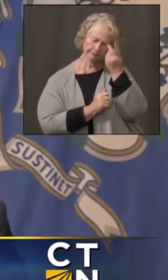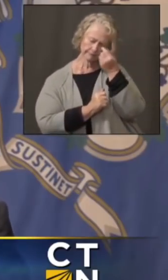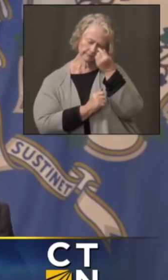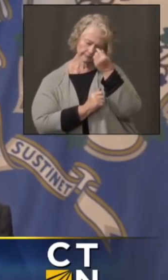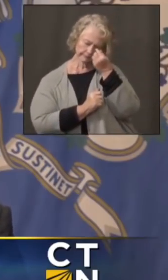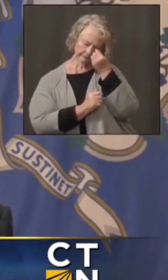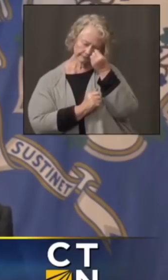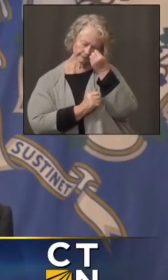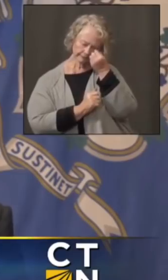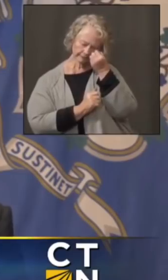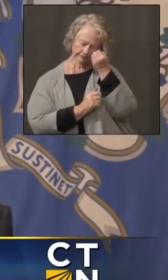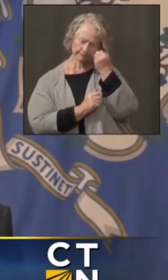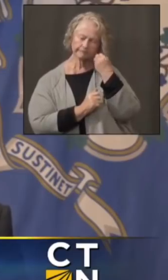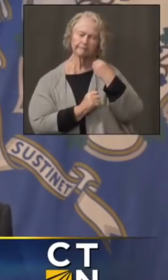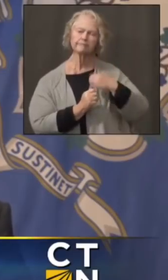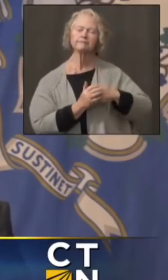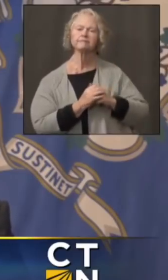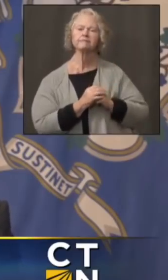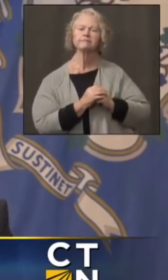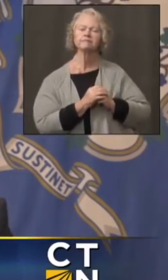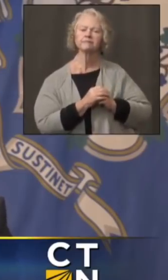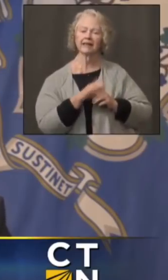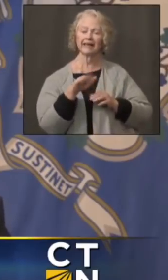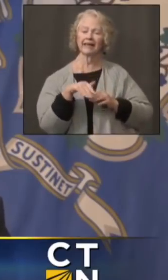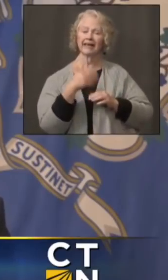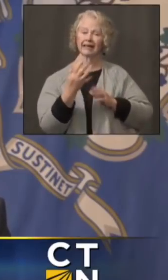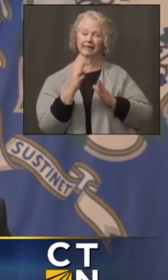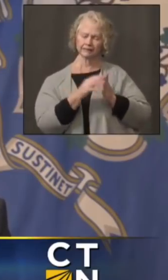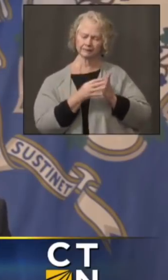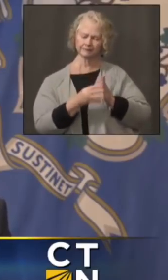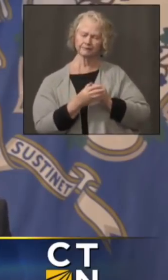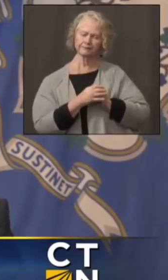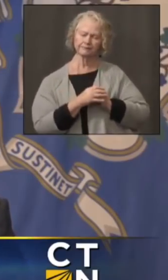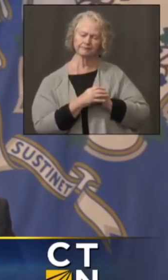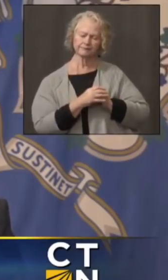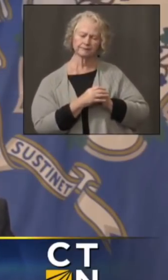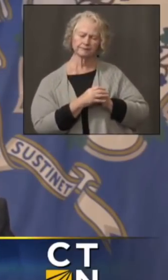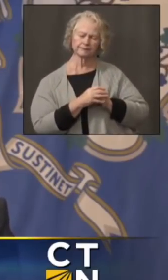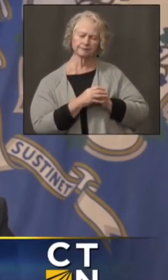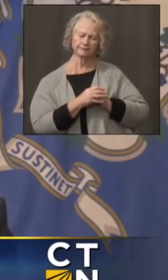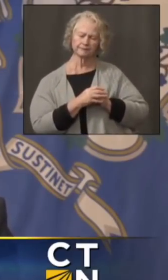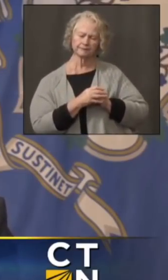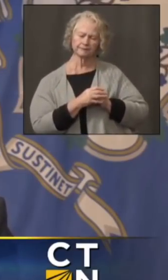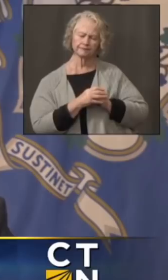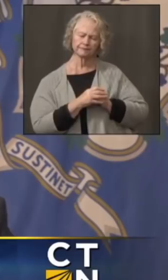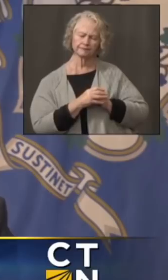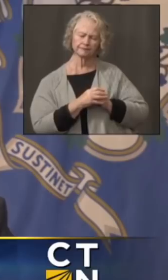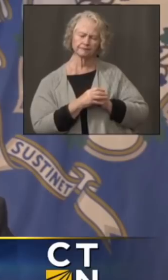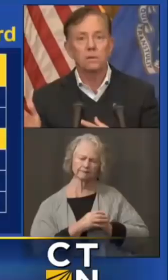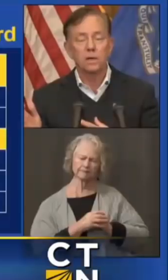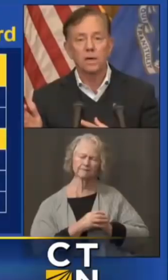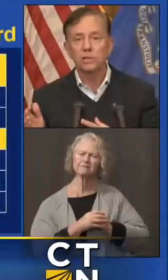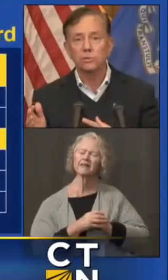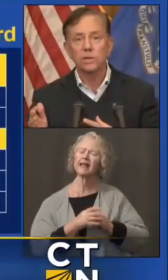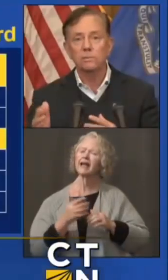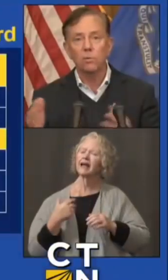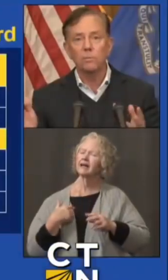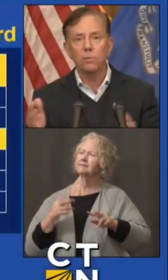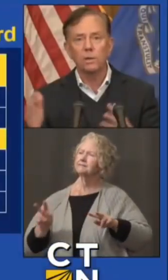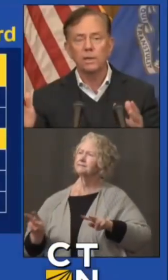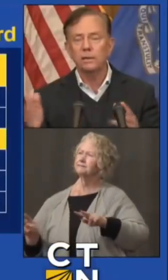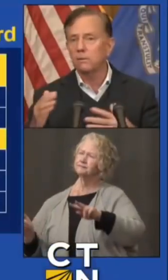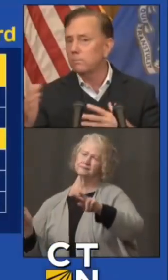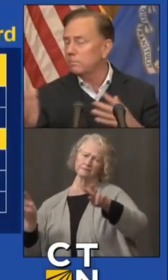Just tell you on the next chart, might as well tell you, as I look around the country,